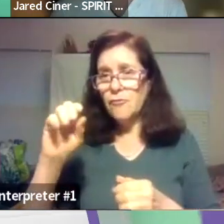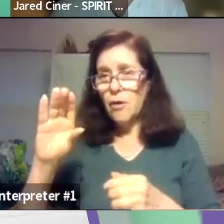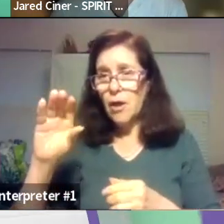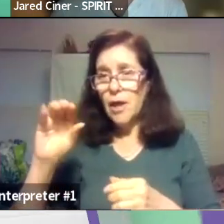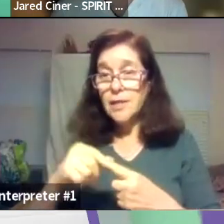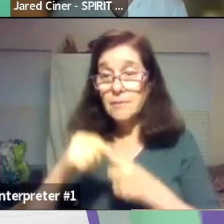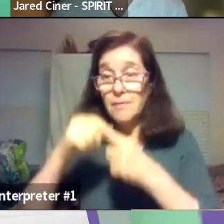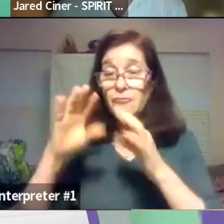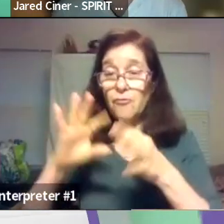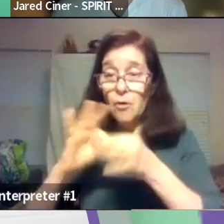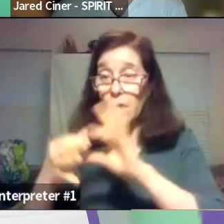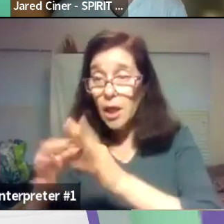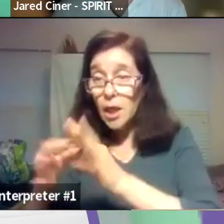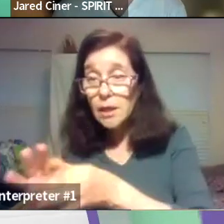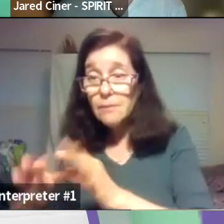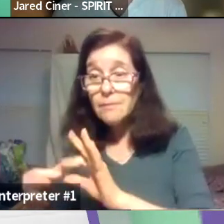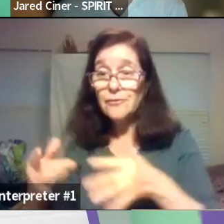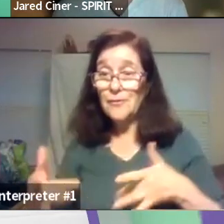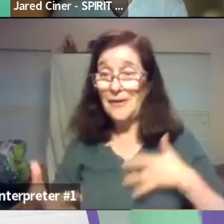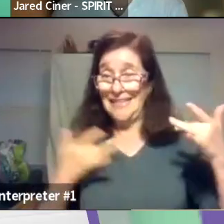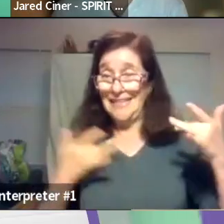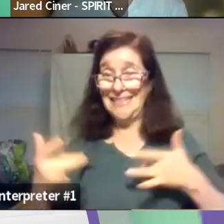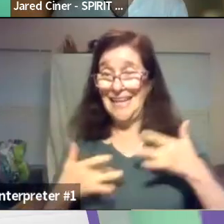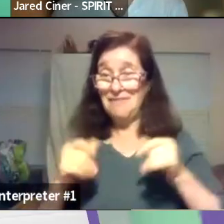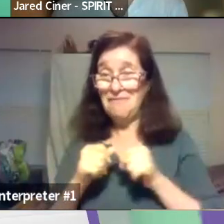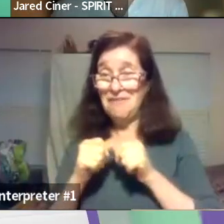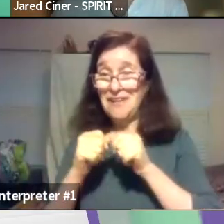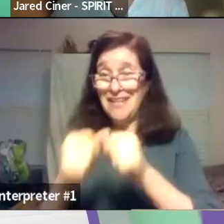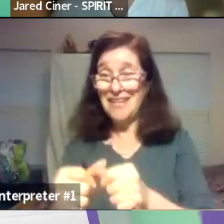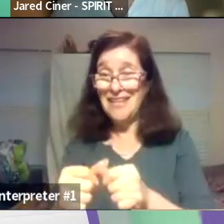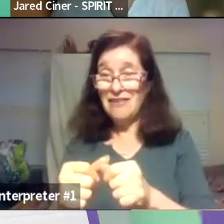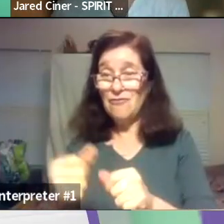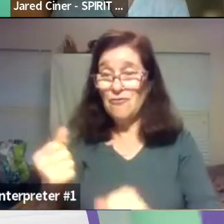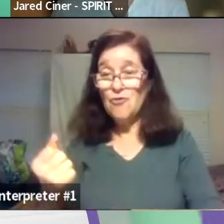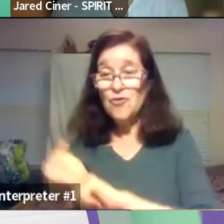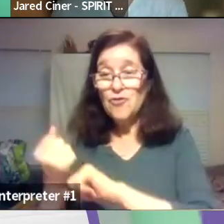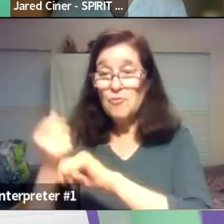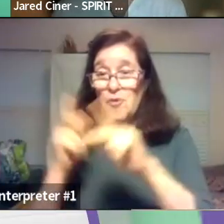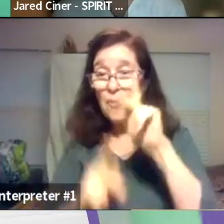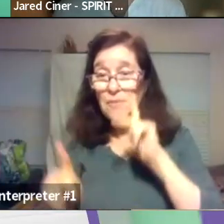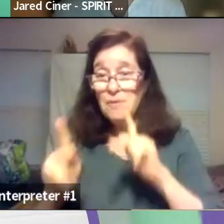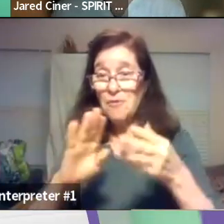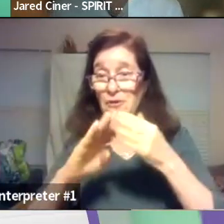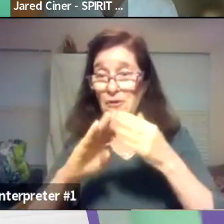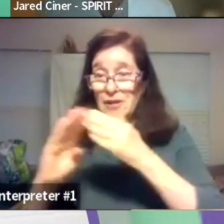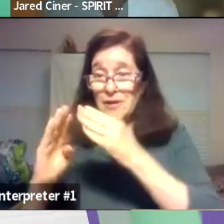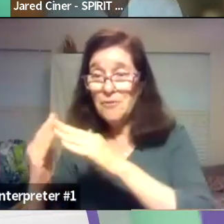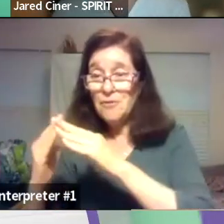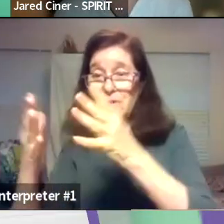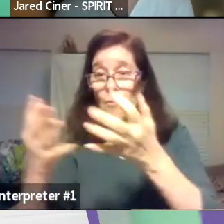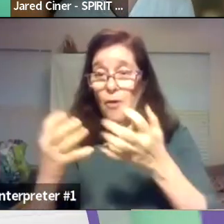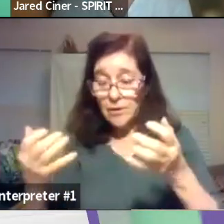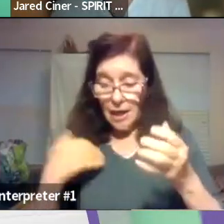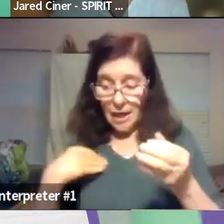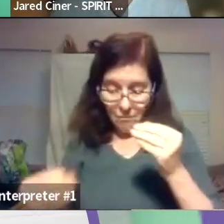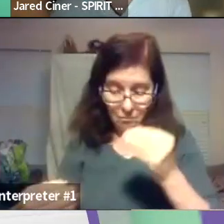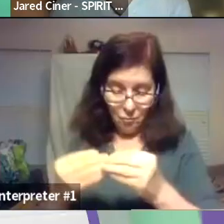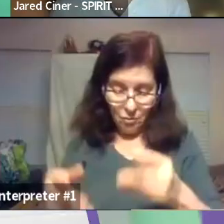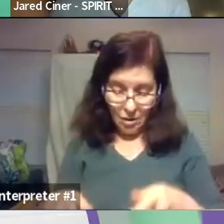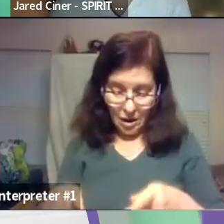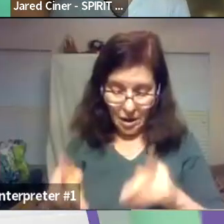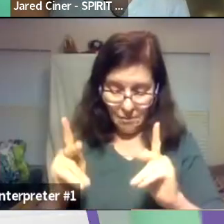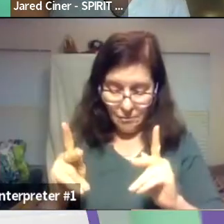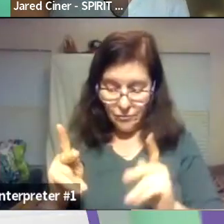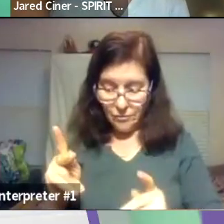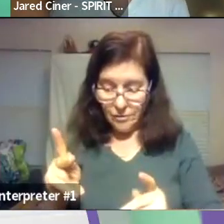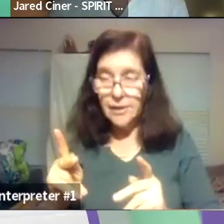are excited to be able to continue to support people in our community who want to have more opportunities to work on